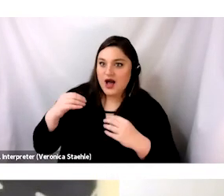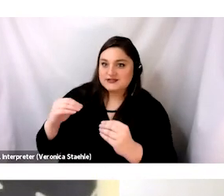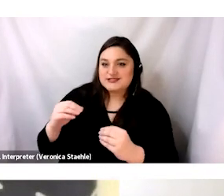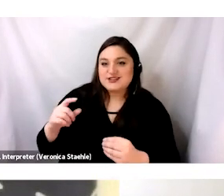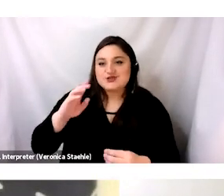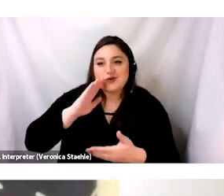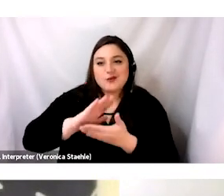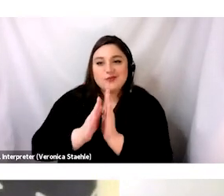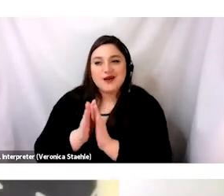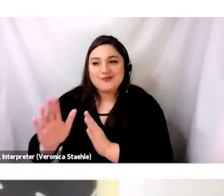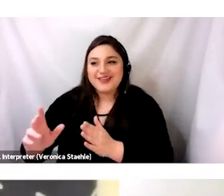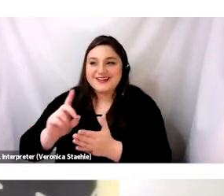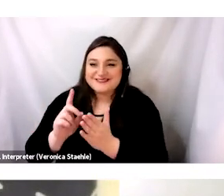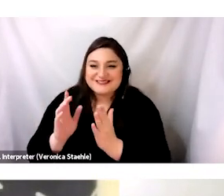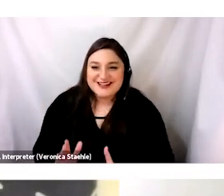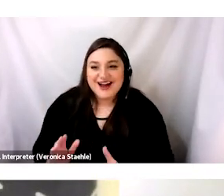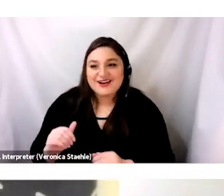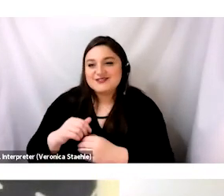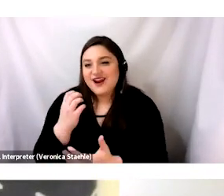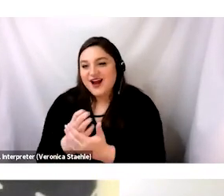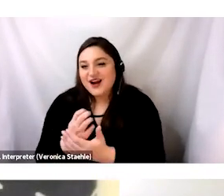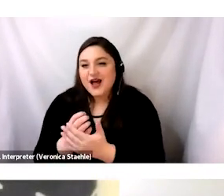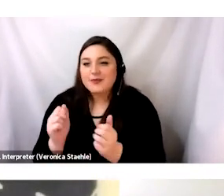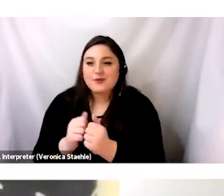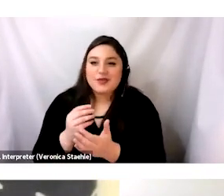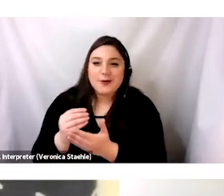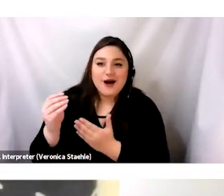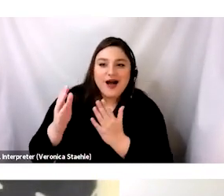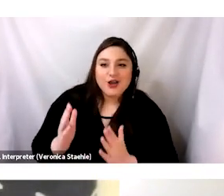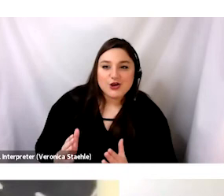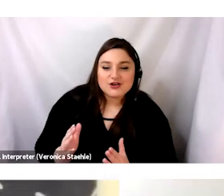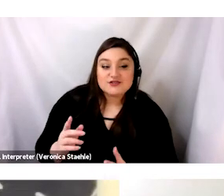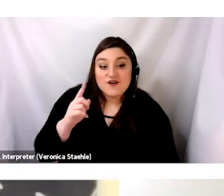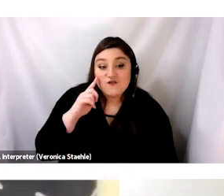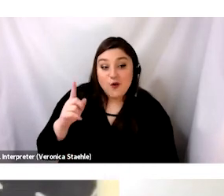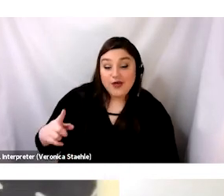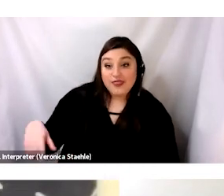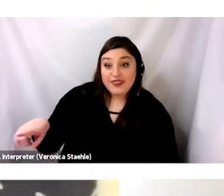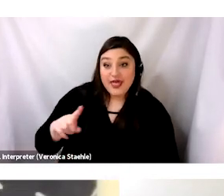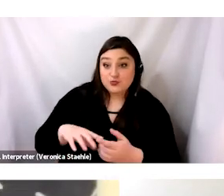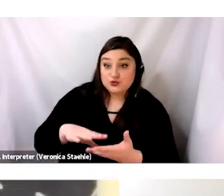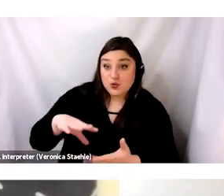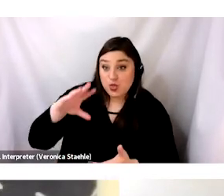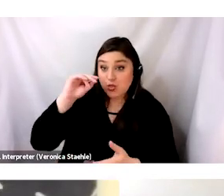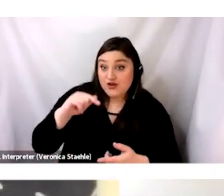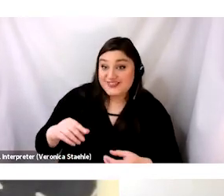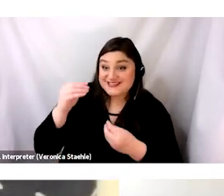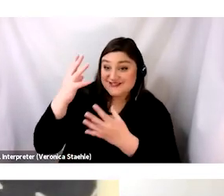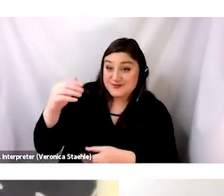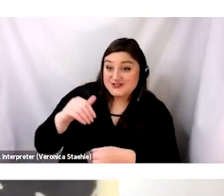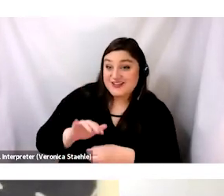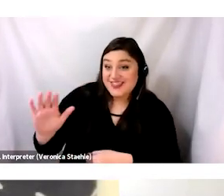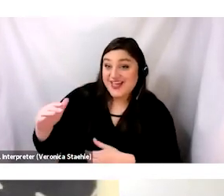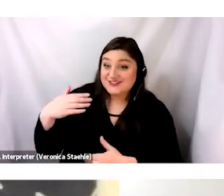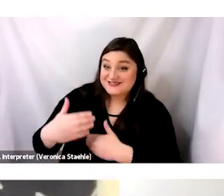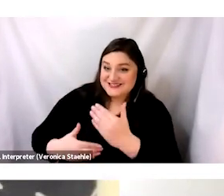in the economic sector, they'll be buyers. Them learning this information at the stage that they're learning in